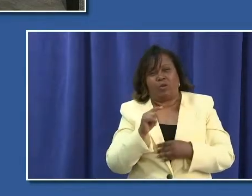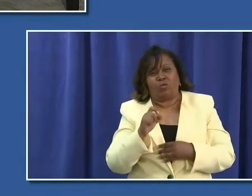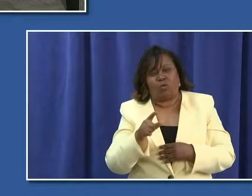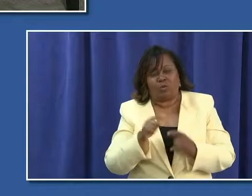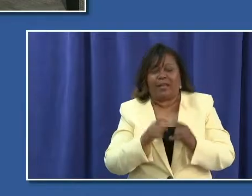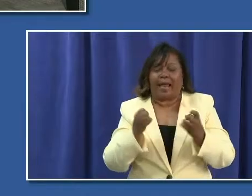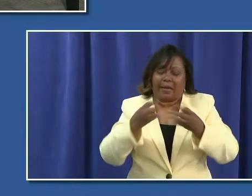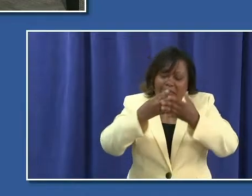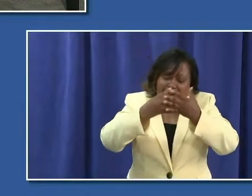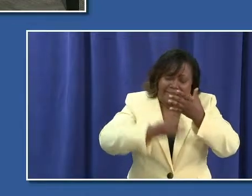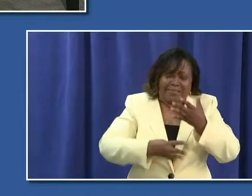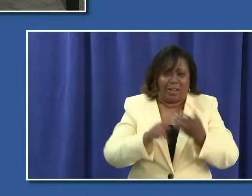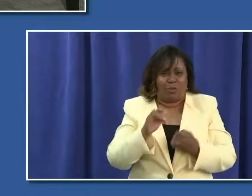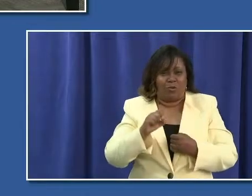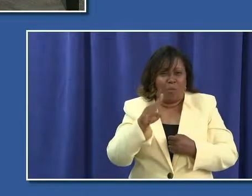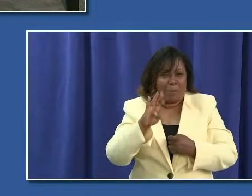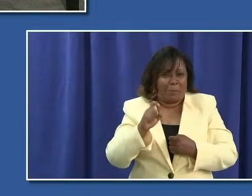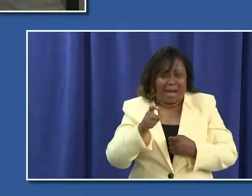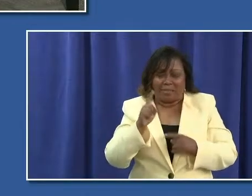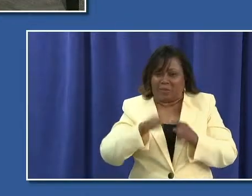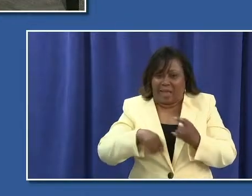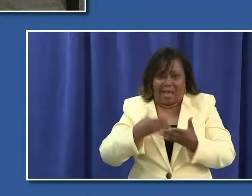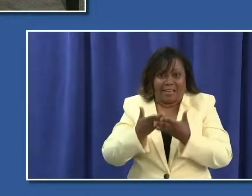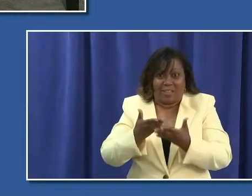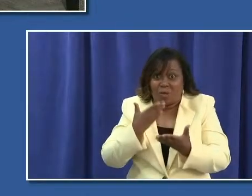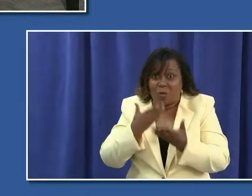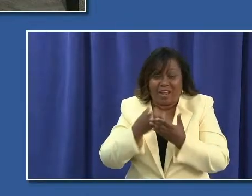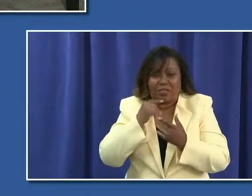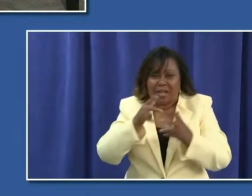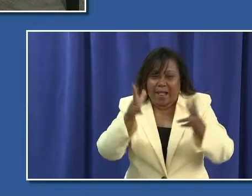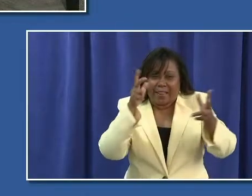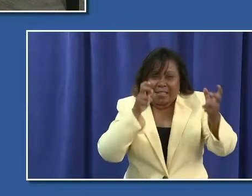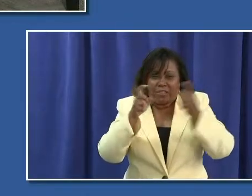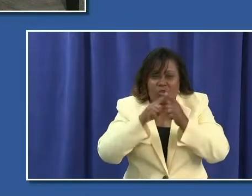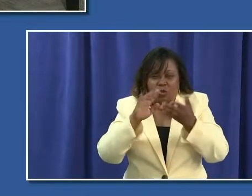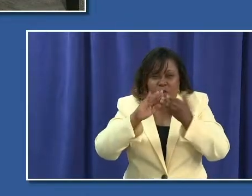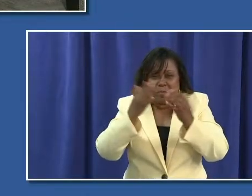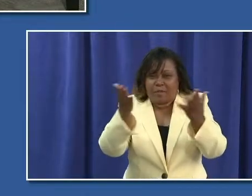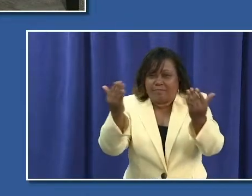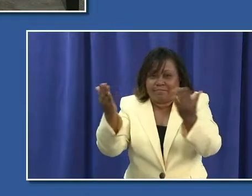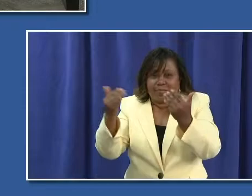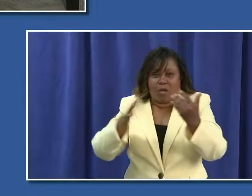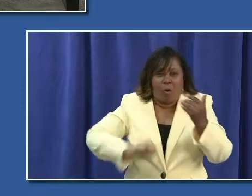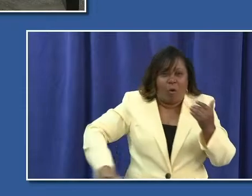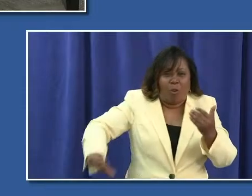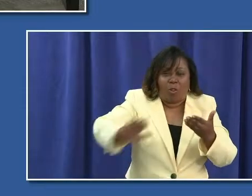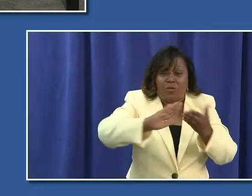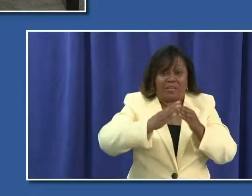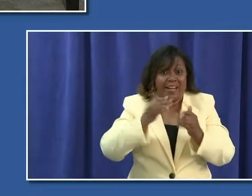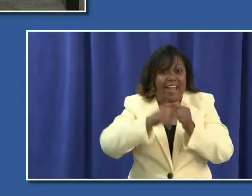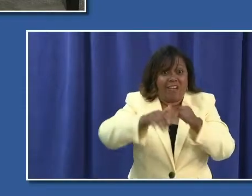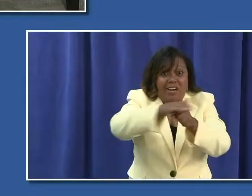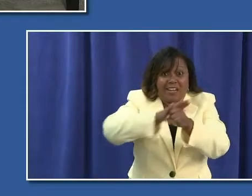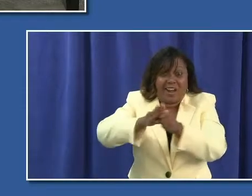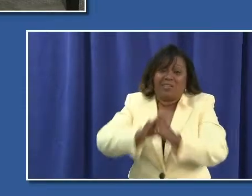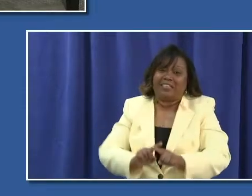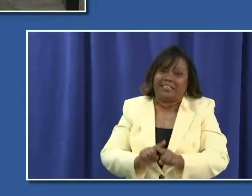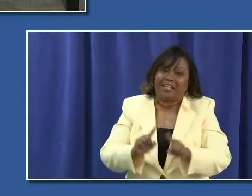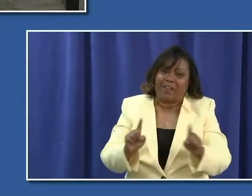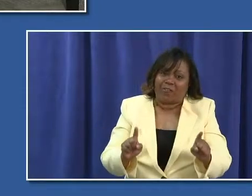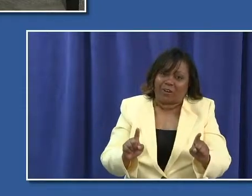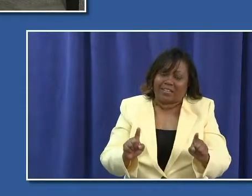I've got a lot of things in the toolbox, but we can't get there well if we're not listening to communities across the city. And every neighborhood's different,